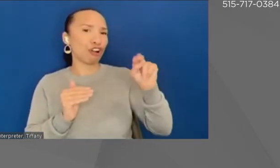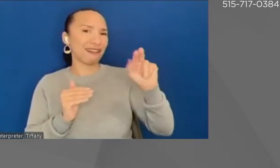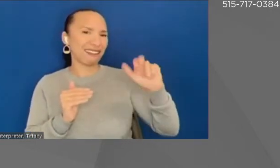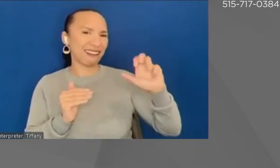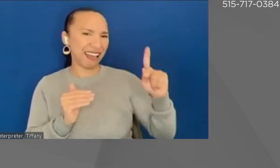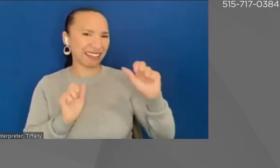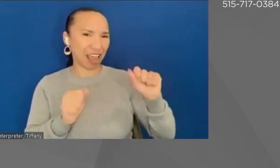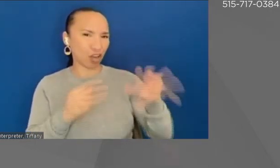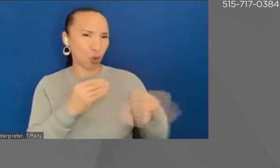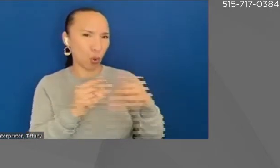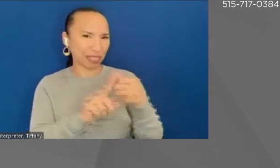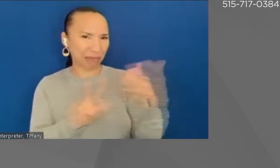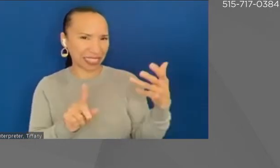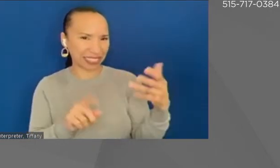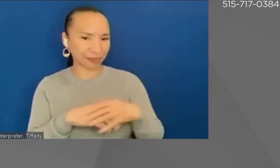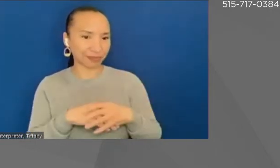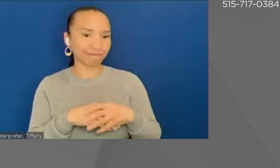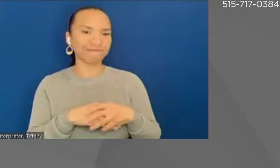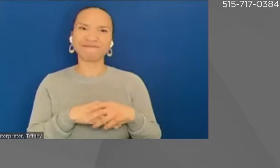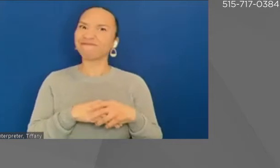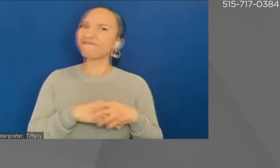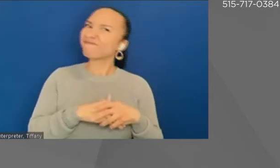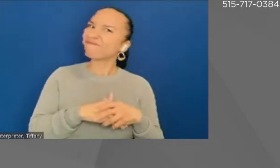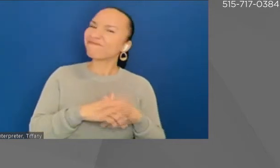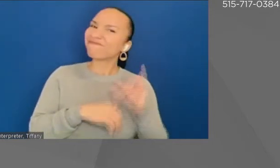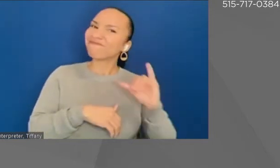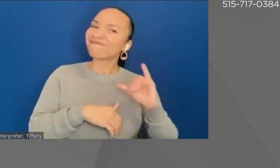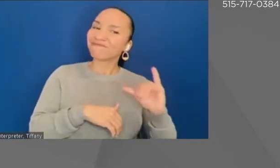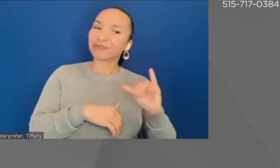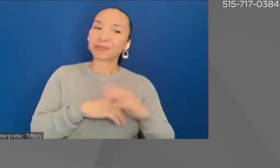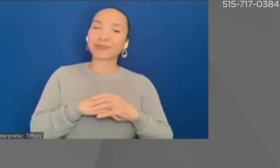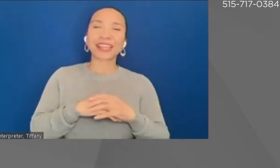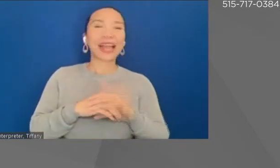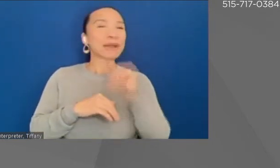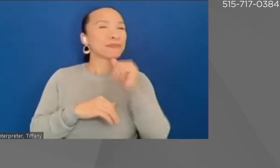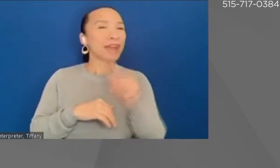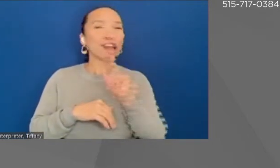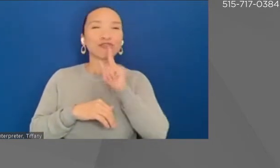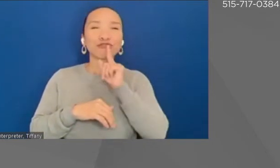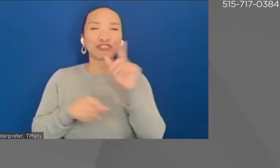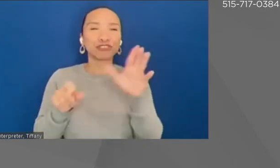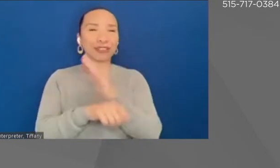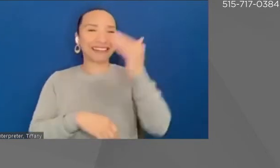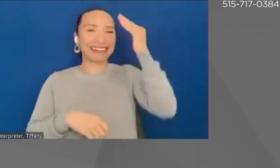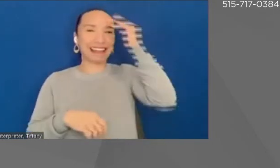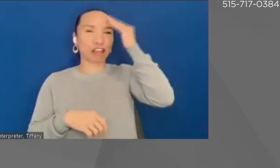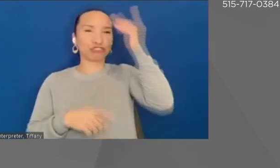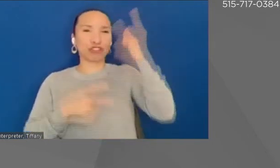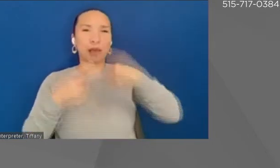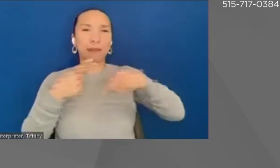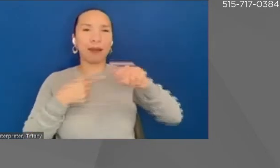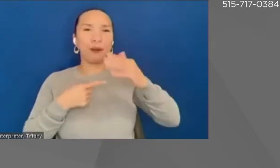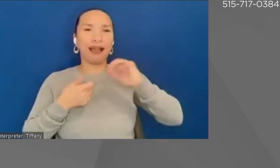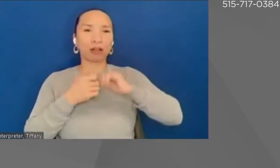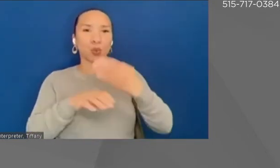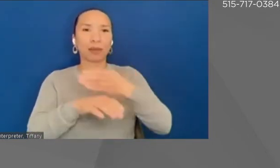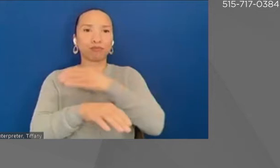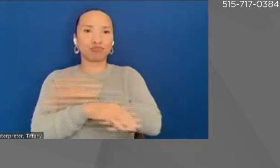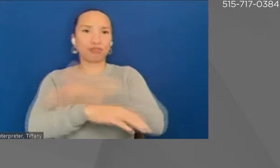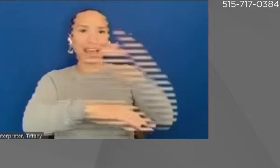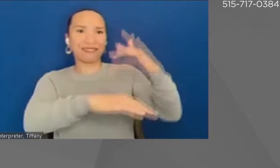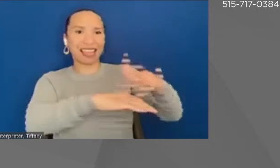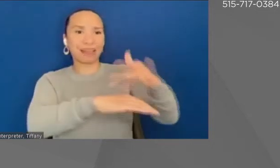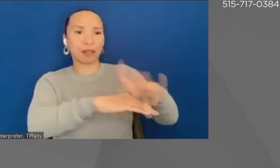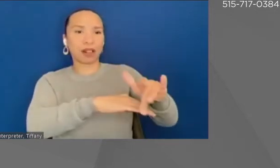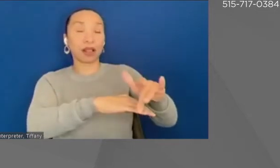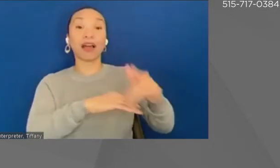Yeah, I'm not real knowledgeable on the mechanisms to get better availability. I see the online grocery